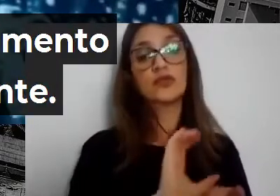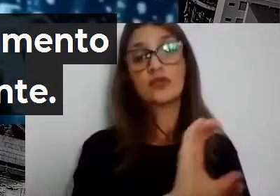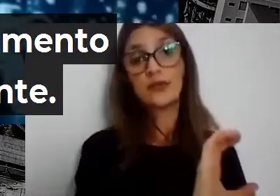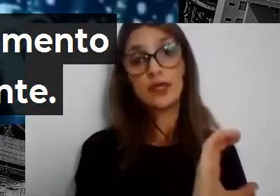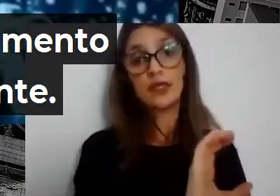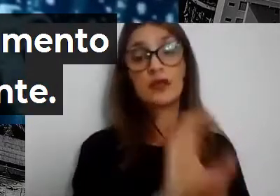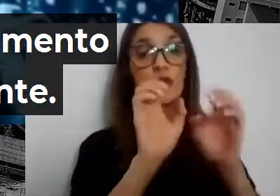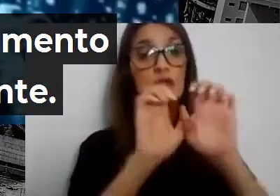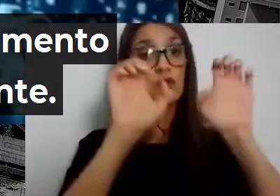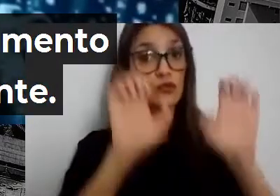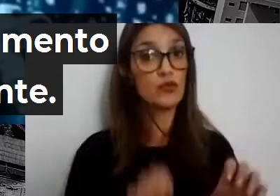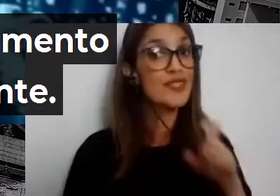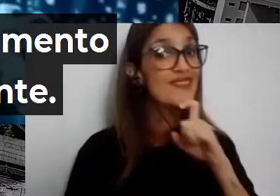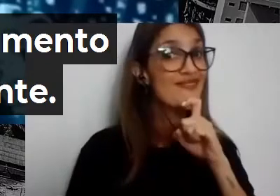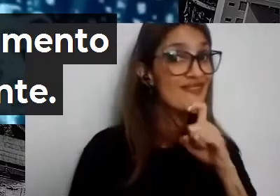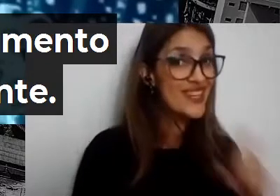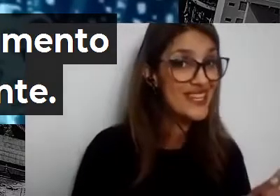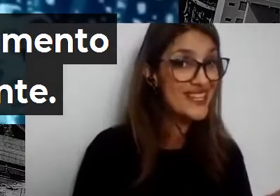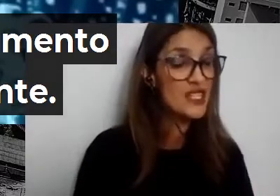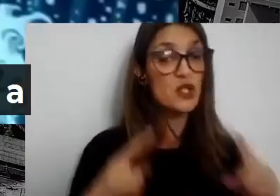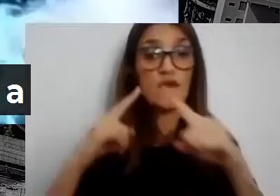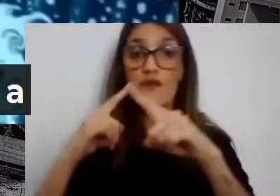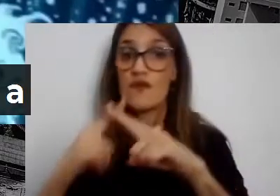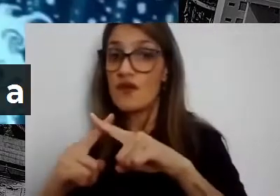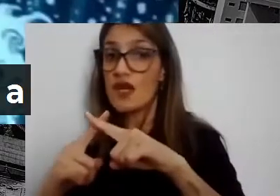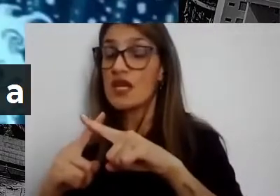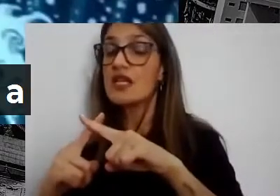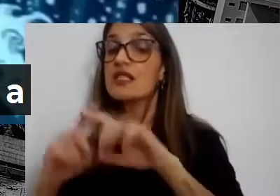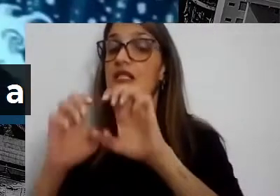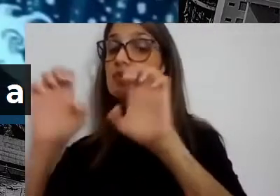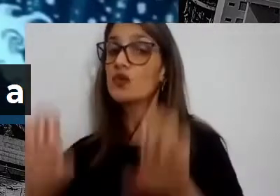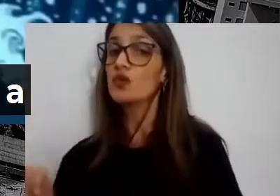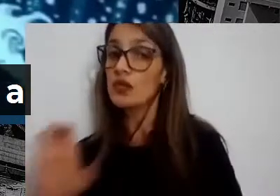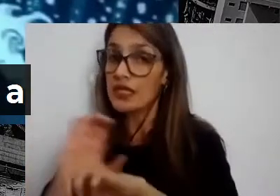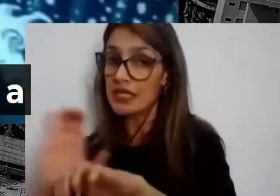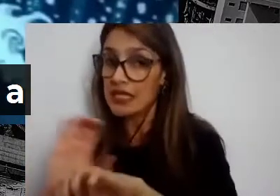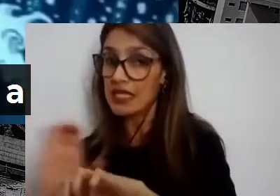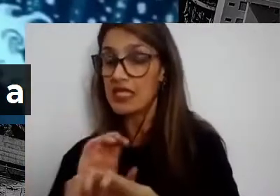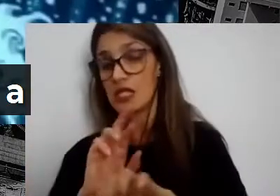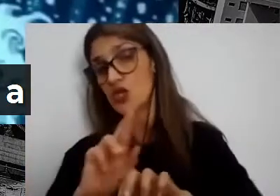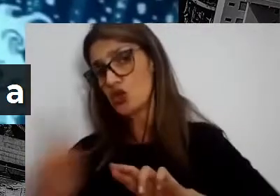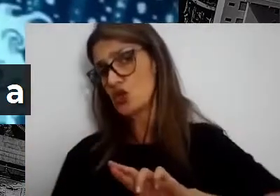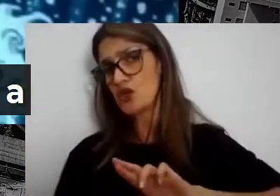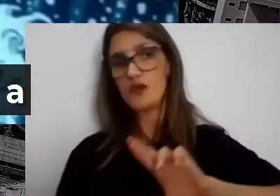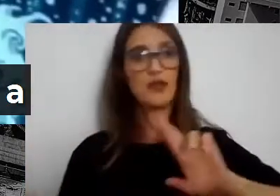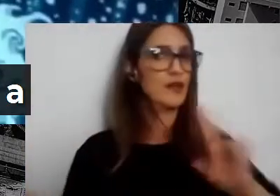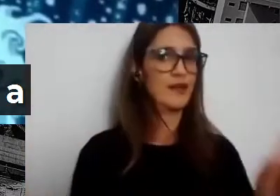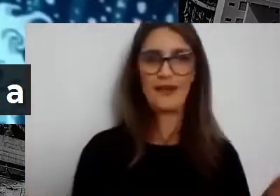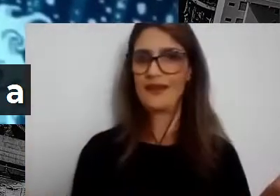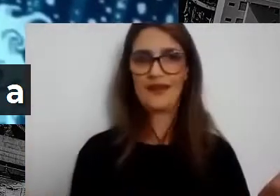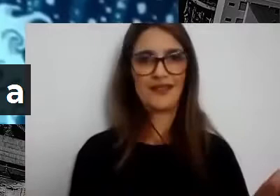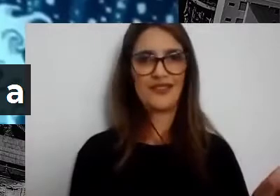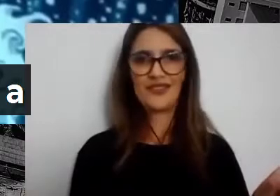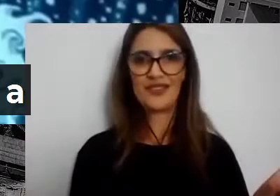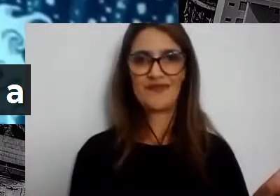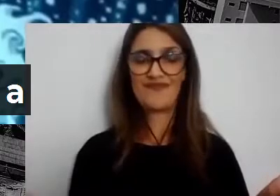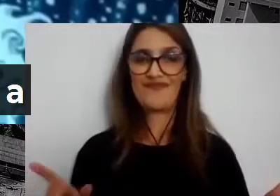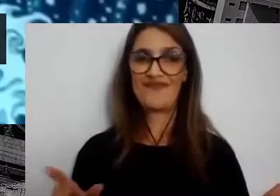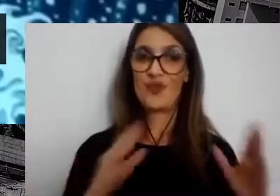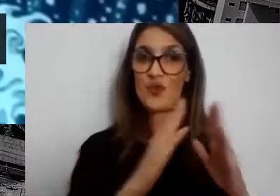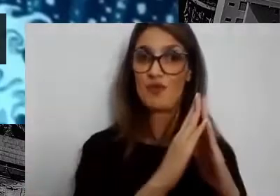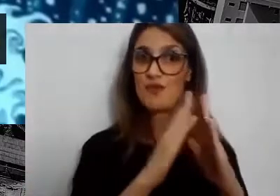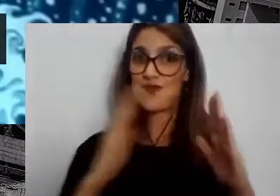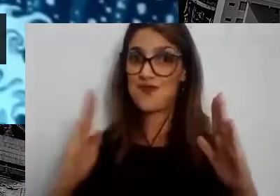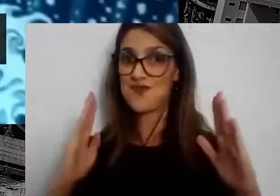how that investment plays out over time is completely different. From the minute you build a gray infrastructure solution, that investment starts